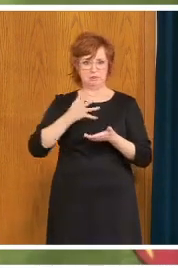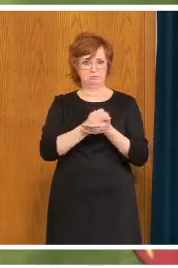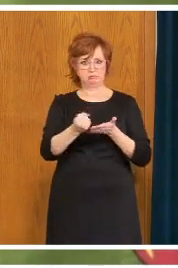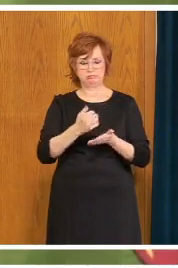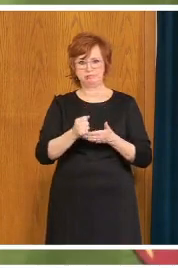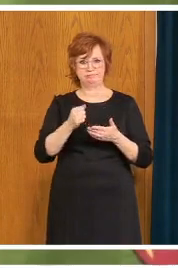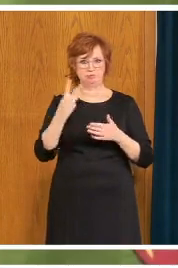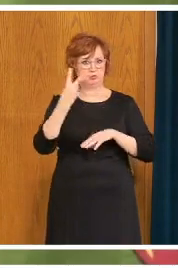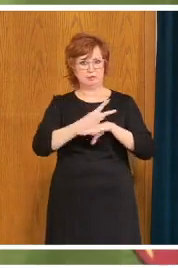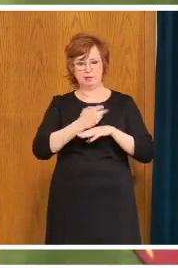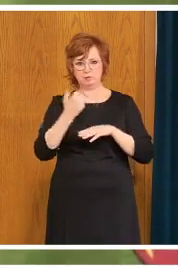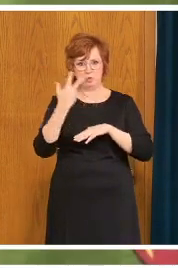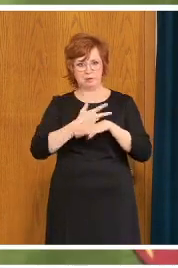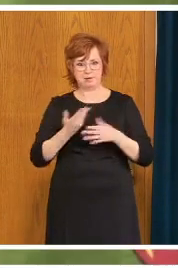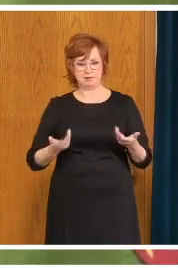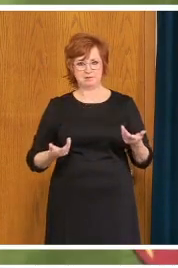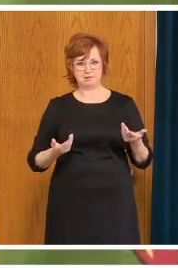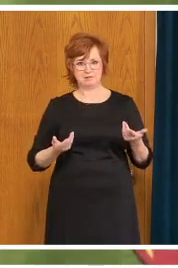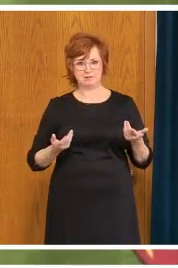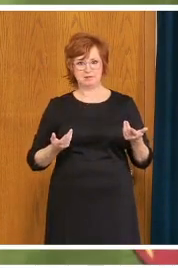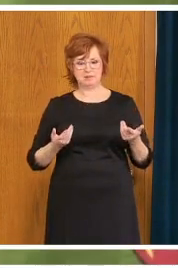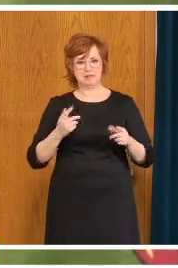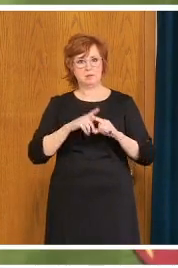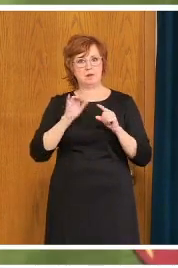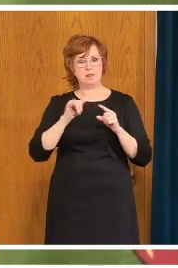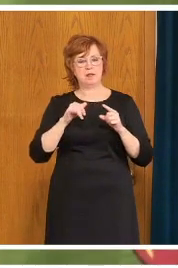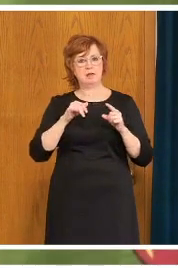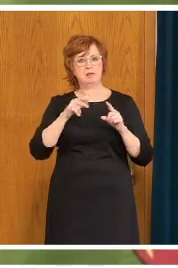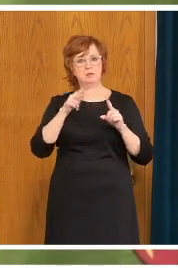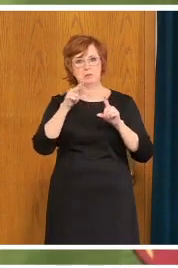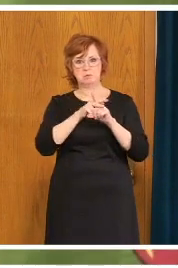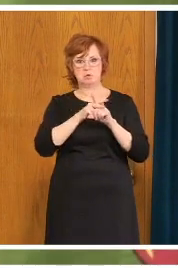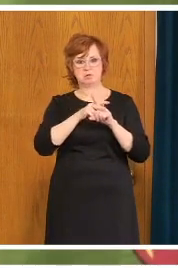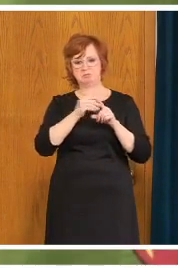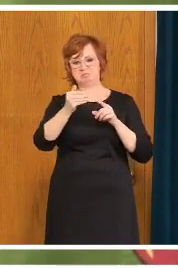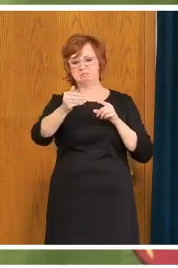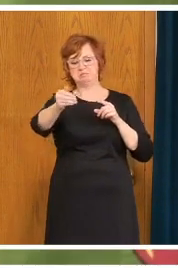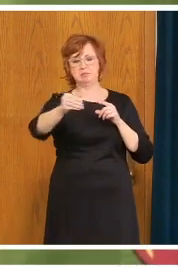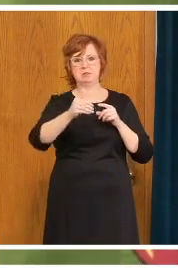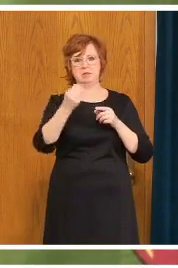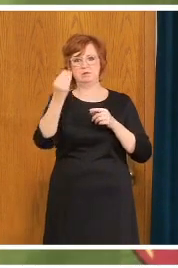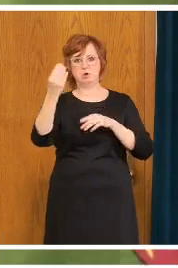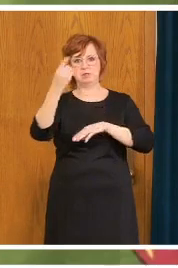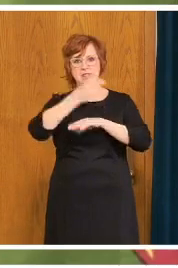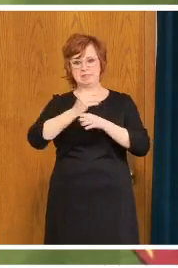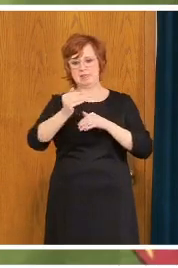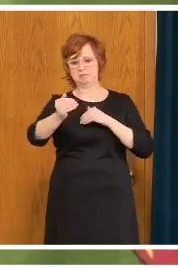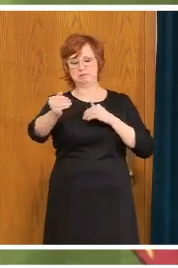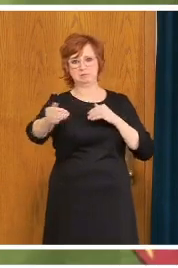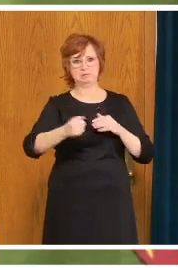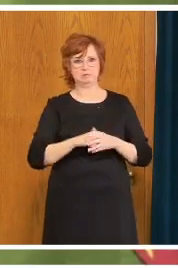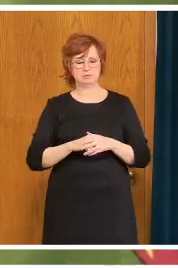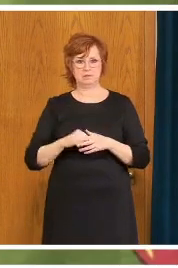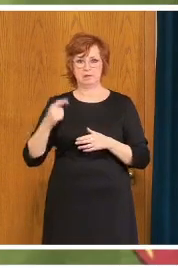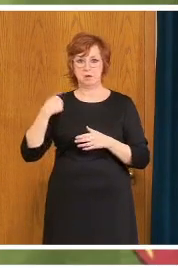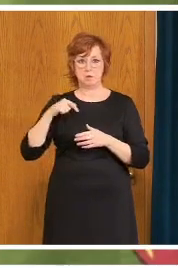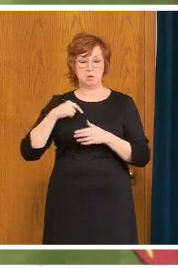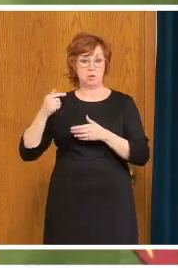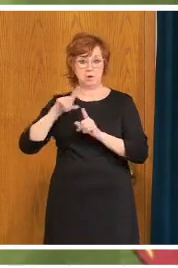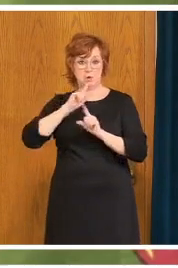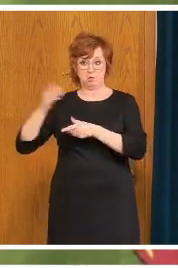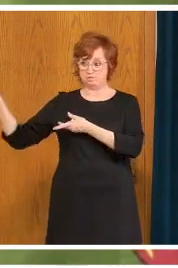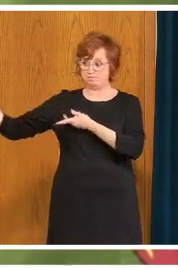know, anywhere from 14 days out in some areas, but yet we only have about 2 to 3 days supply of vaccines. So we're moving those vaccines as quick as possible. If there's